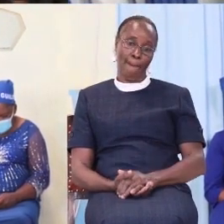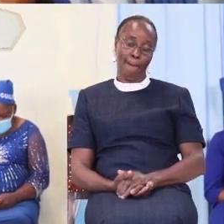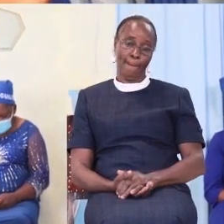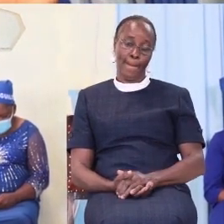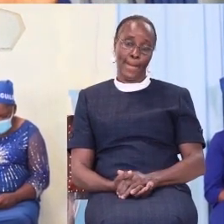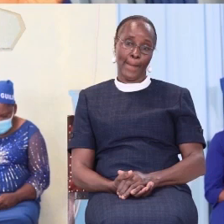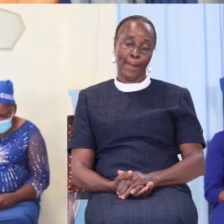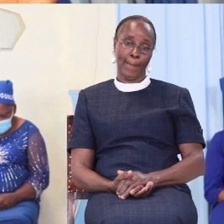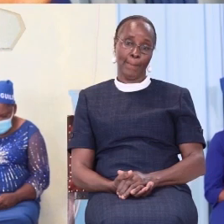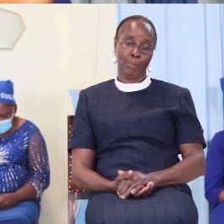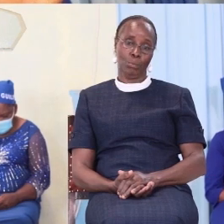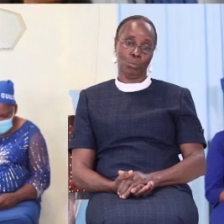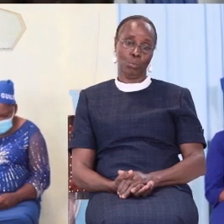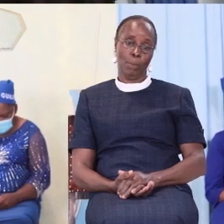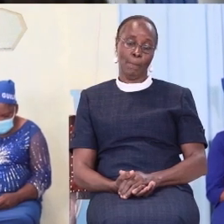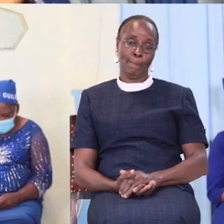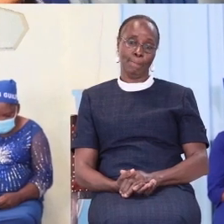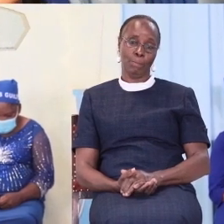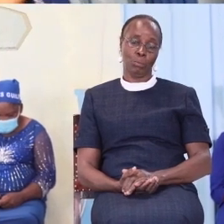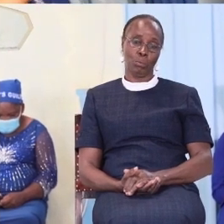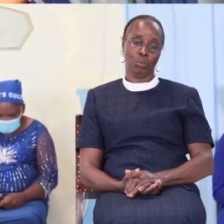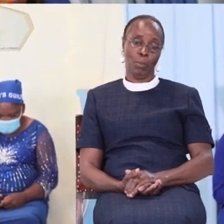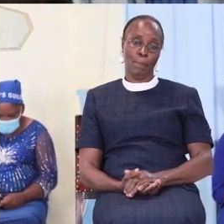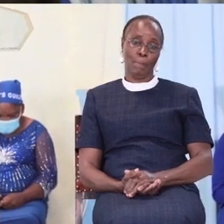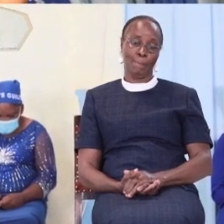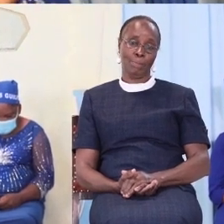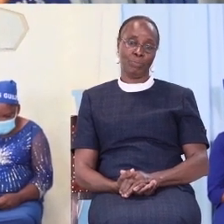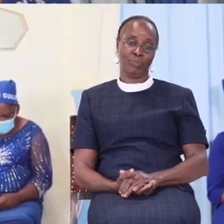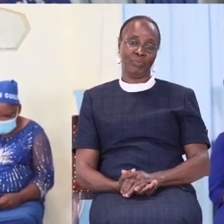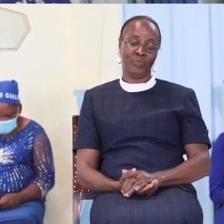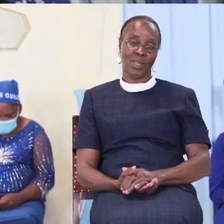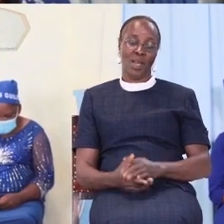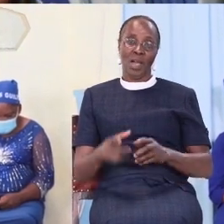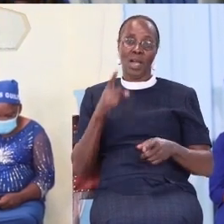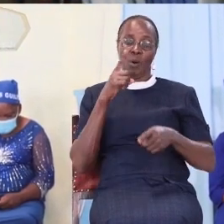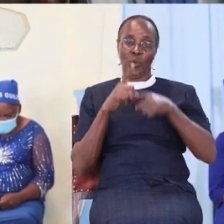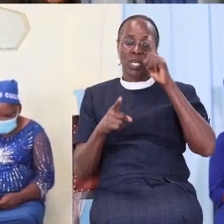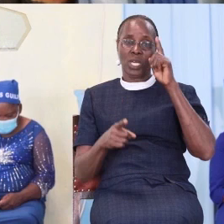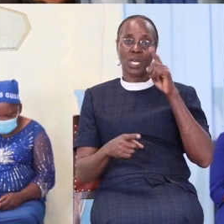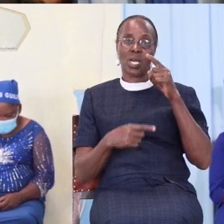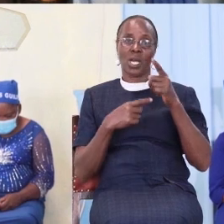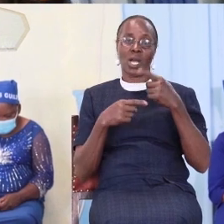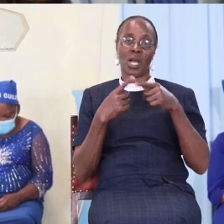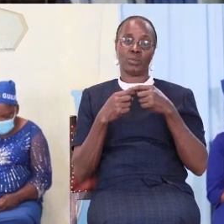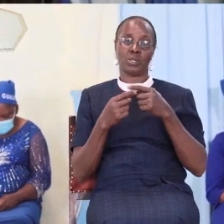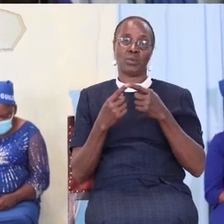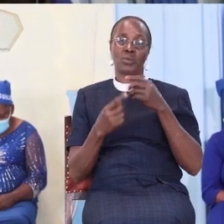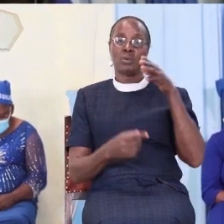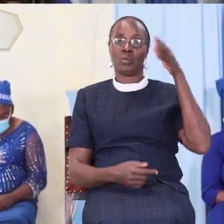Understand today that our victory will always come through God's love.